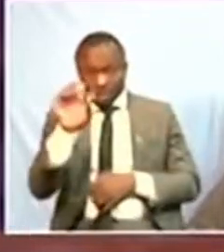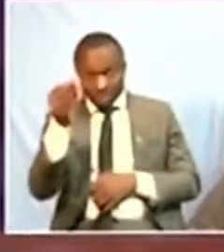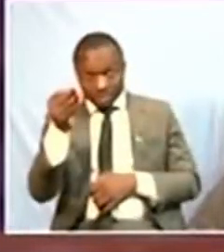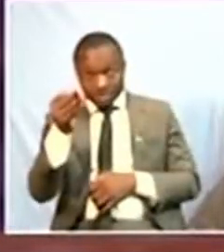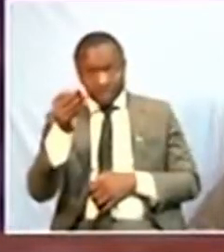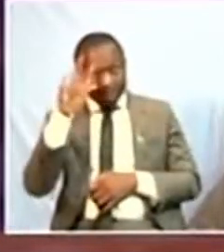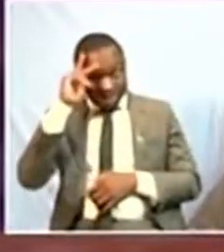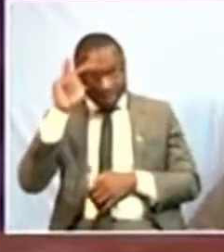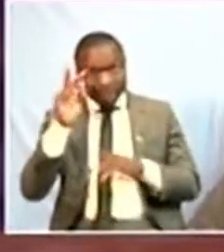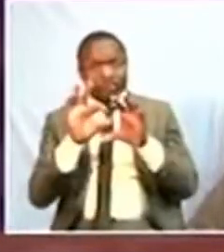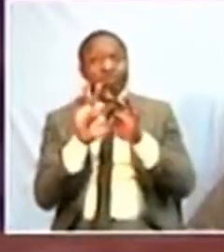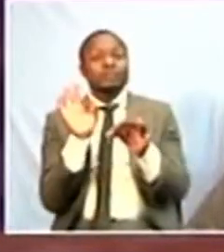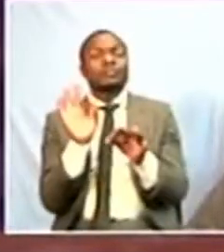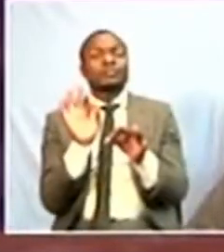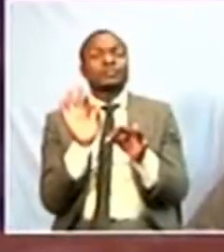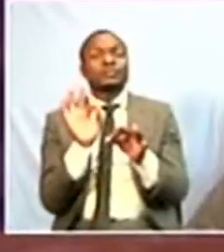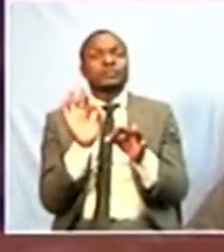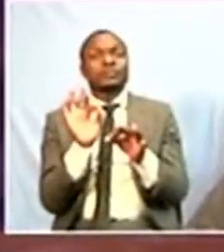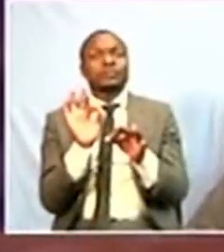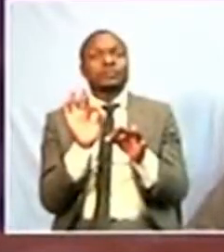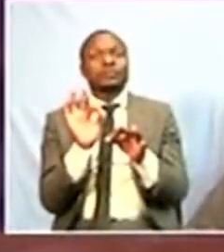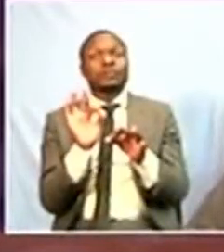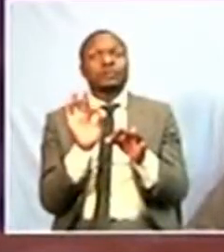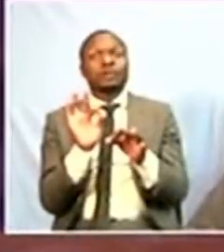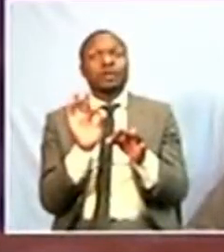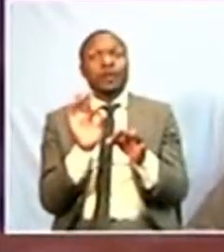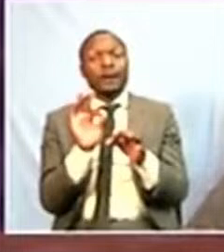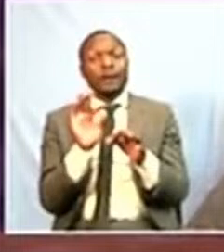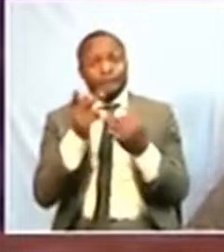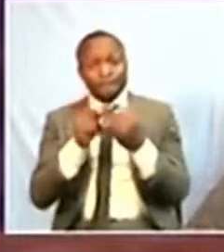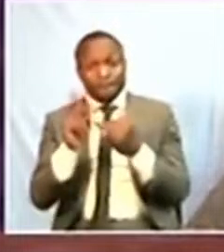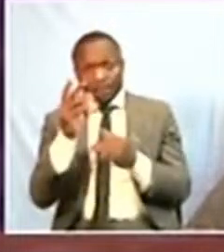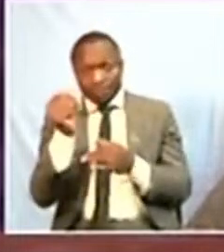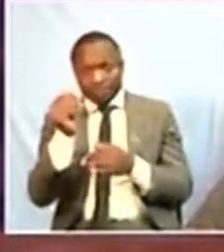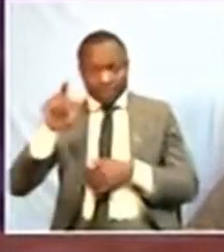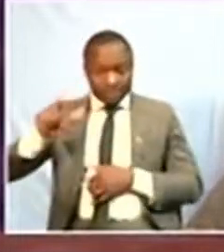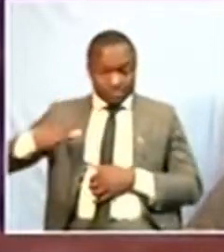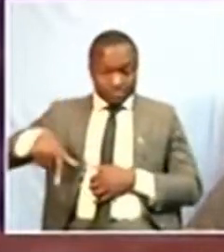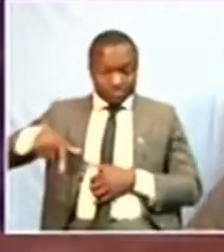was found that the substantial portion of the delayed